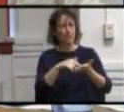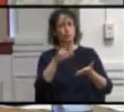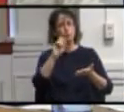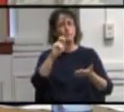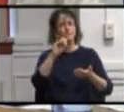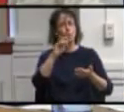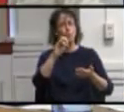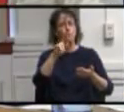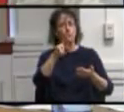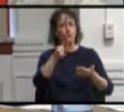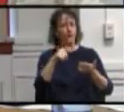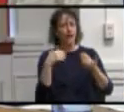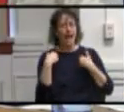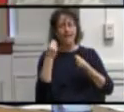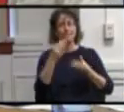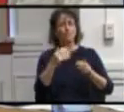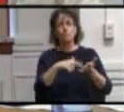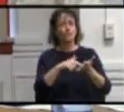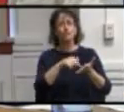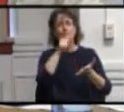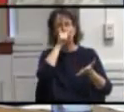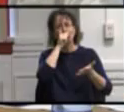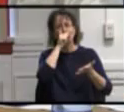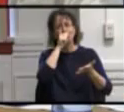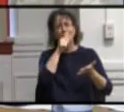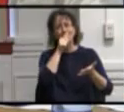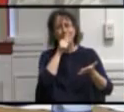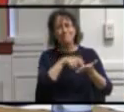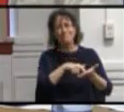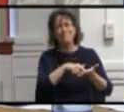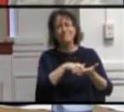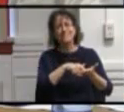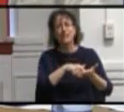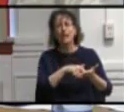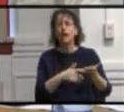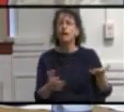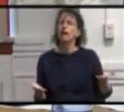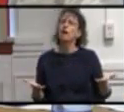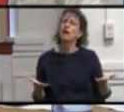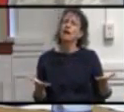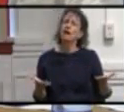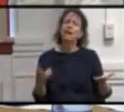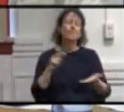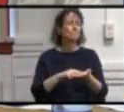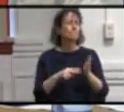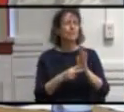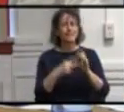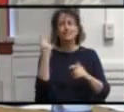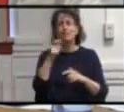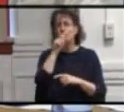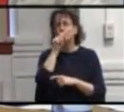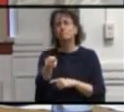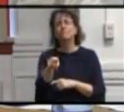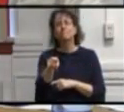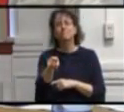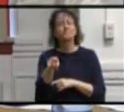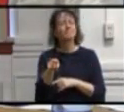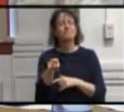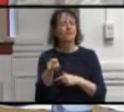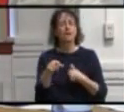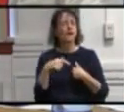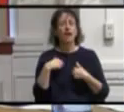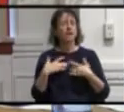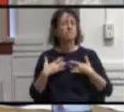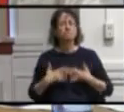really, I think personally, very unfortunate that the confidentiality of the process was broken in that